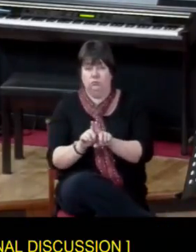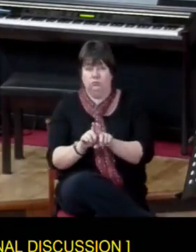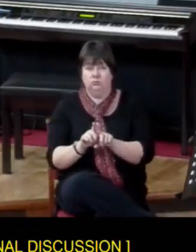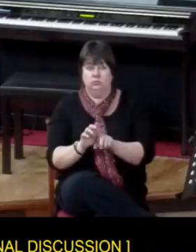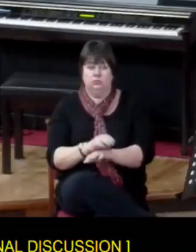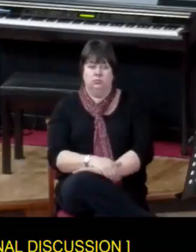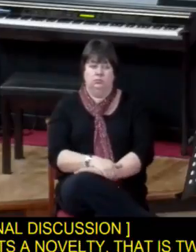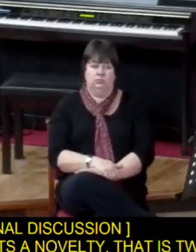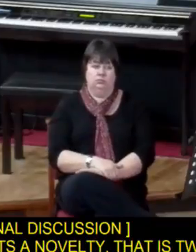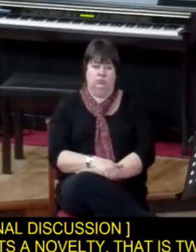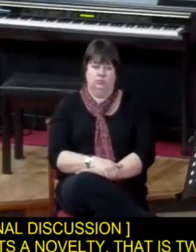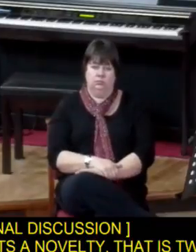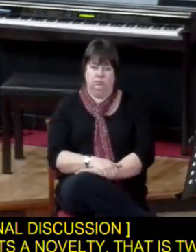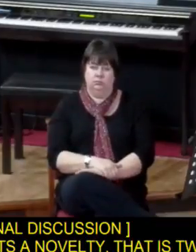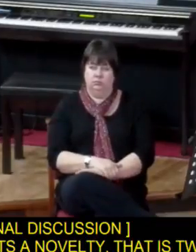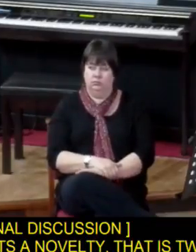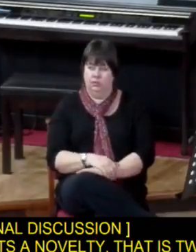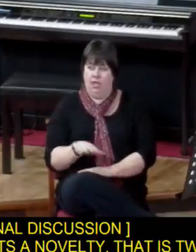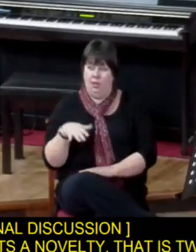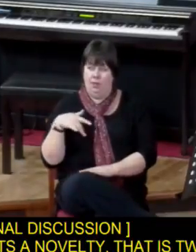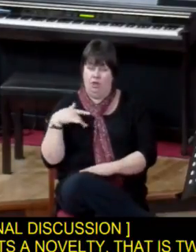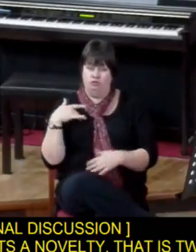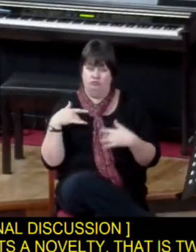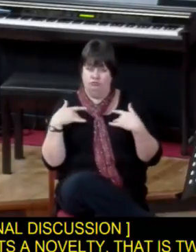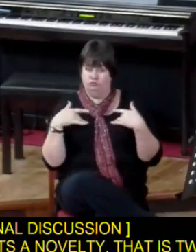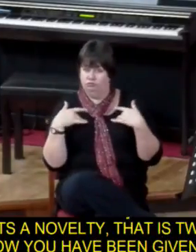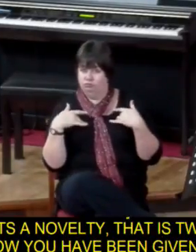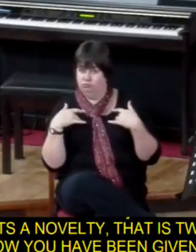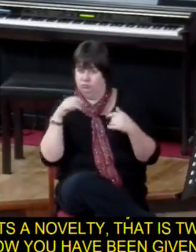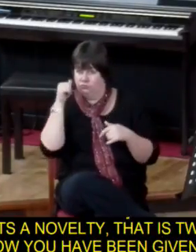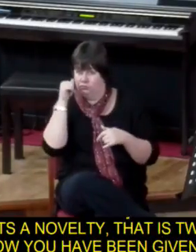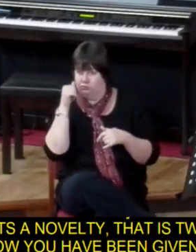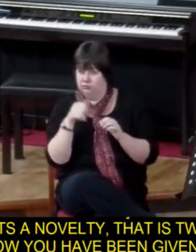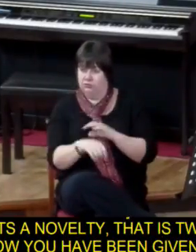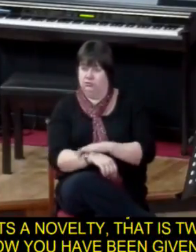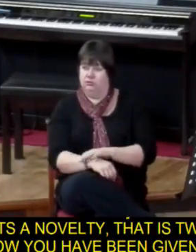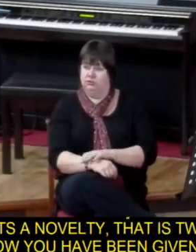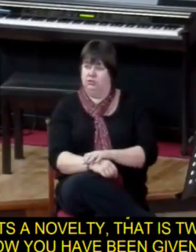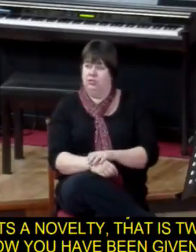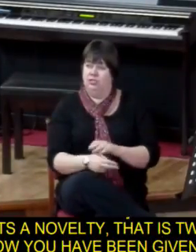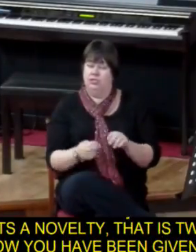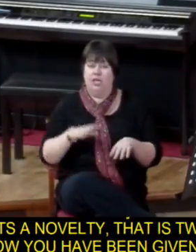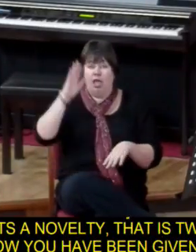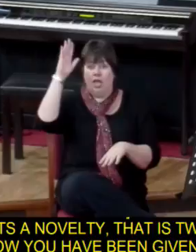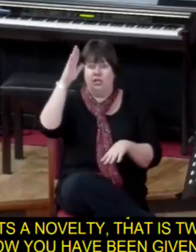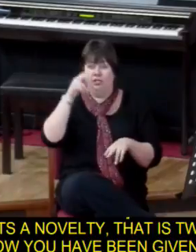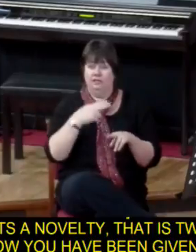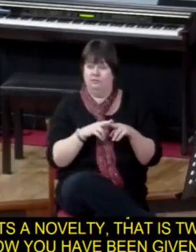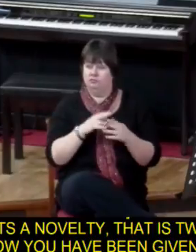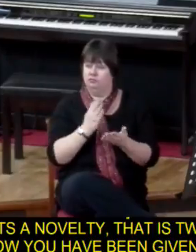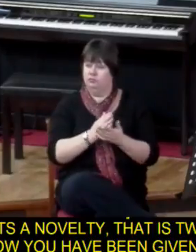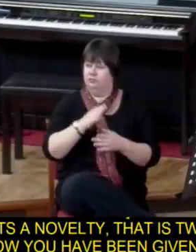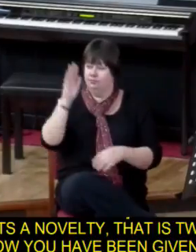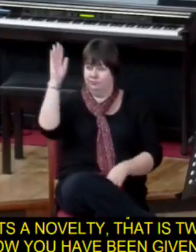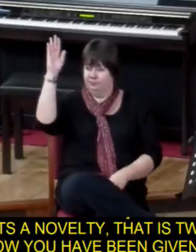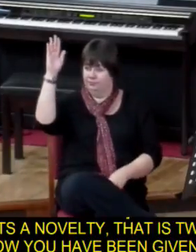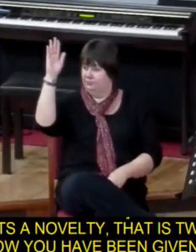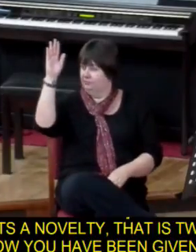that. I'd be interested to know. Just give me a quick indication. Stick your hand up if that was the case.